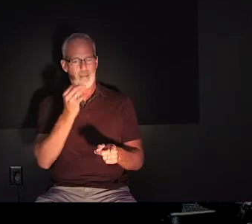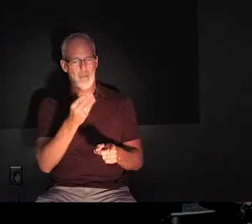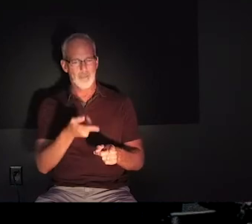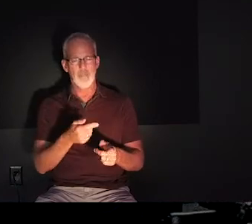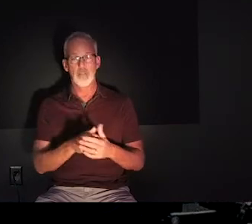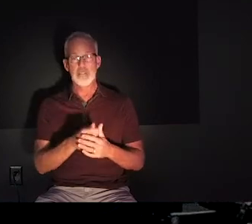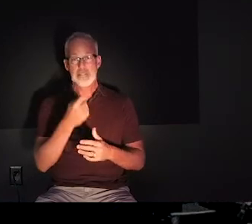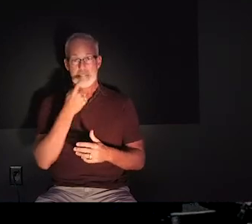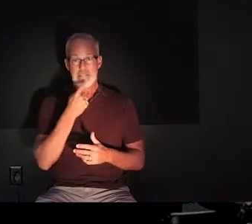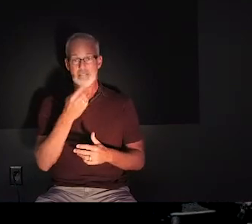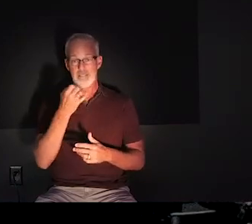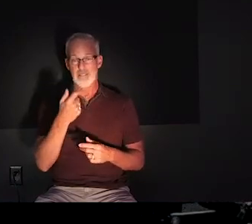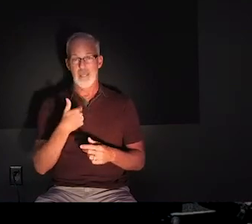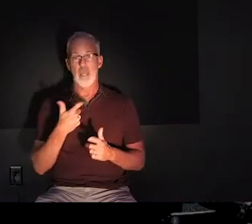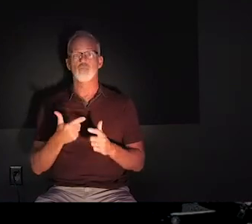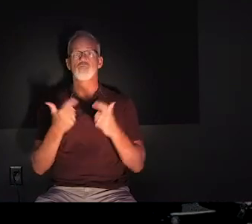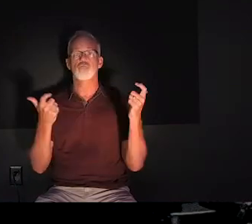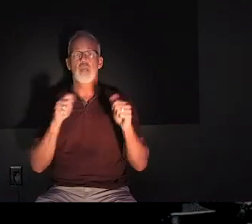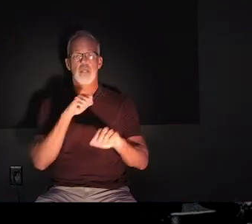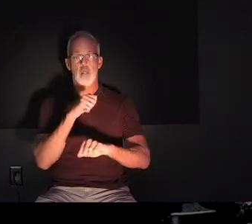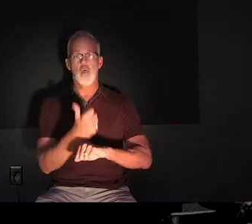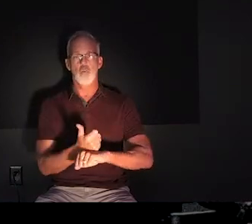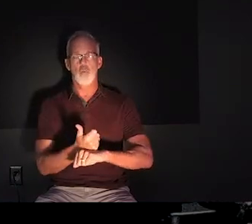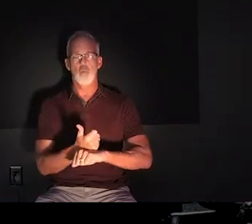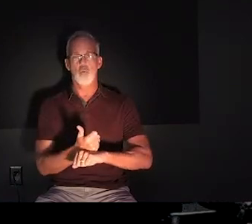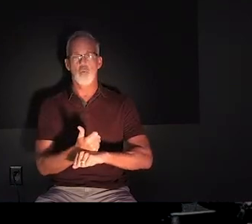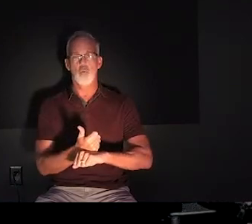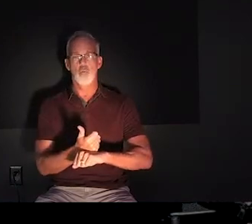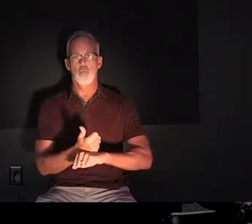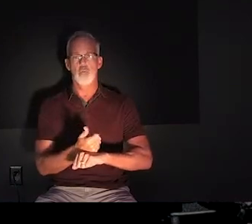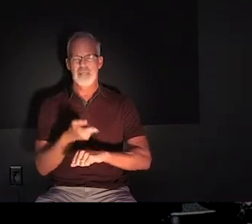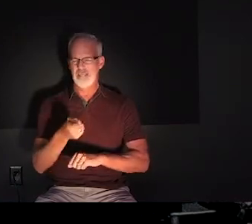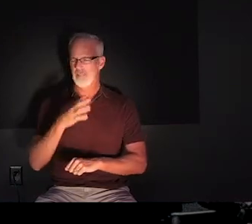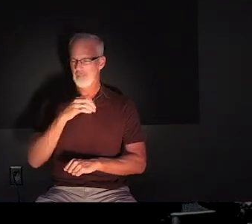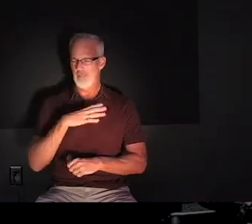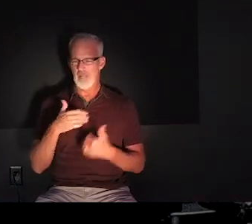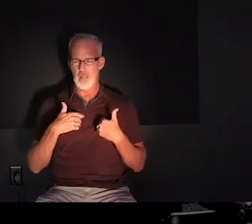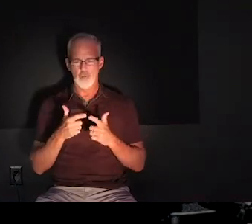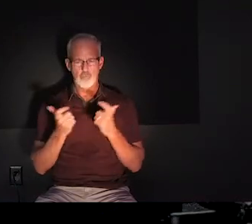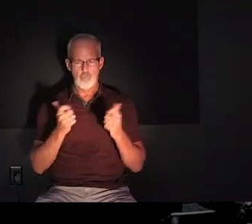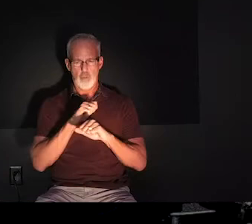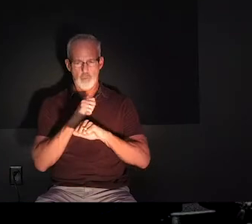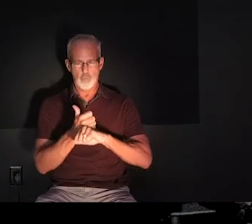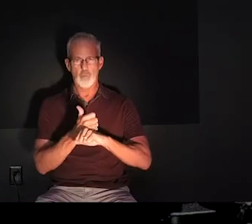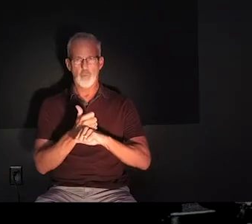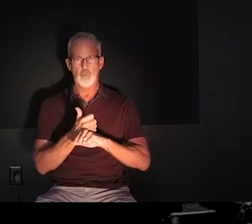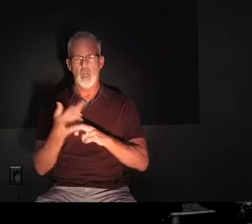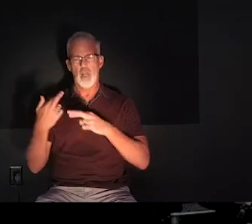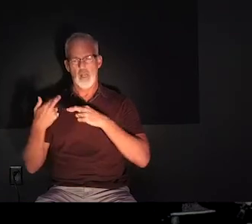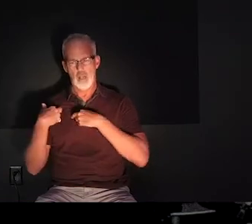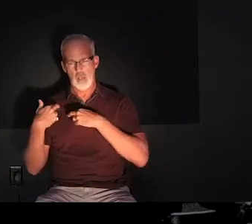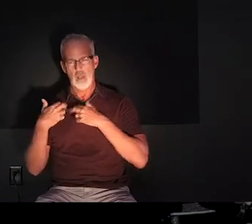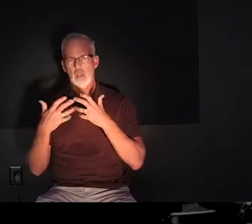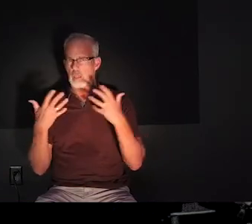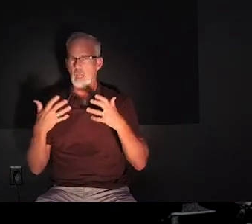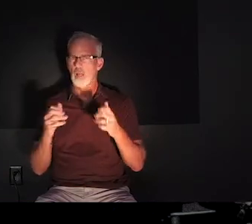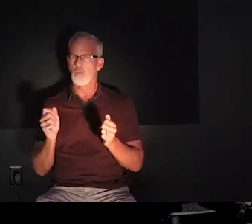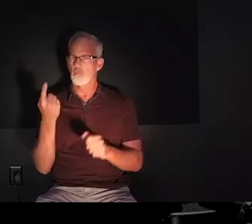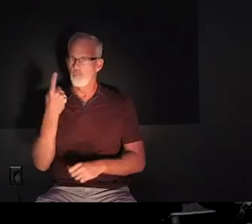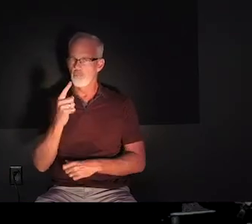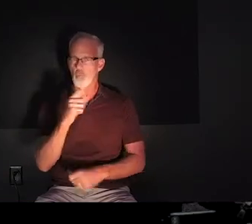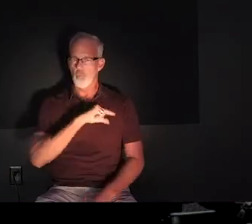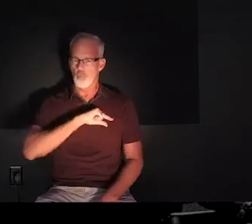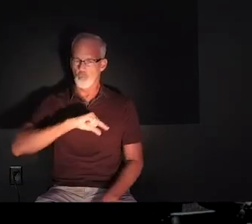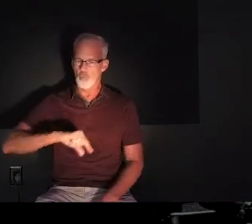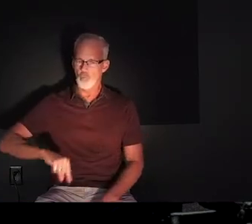things. It says that he has great authority. This guy had great authority and he had great responsibility. As a matter of fact, if you were